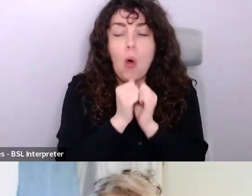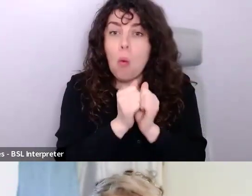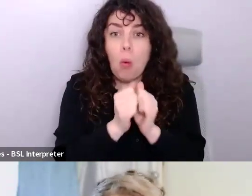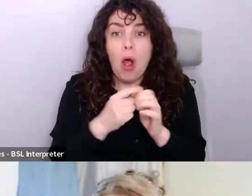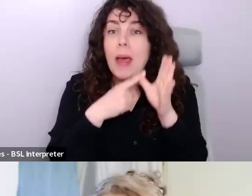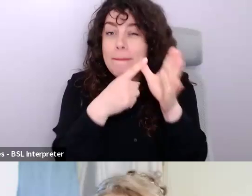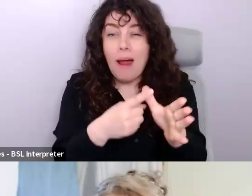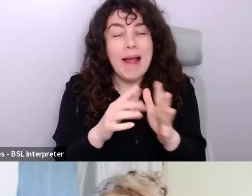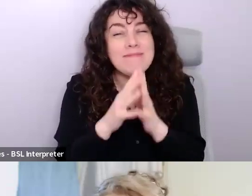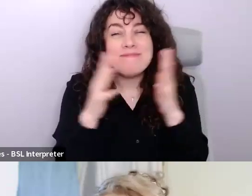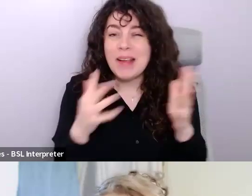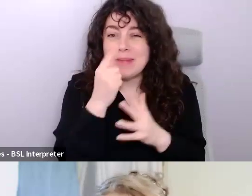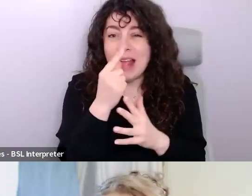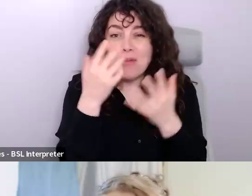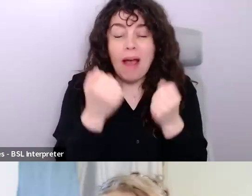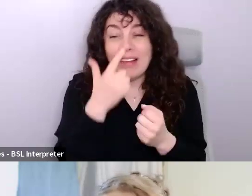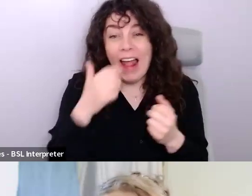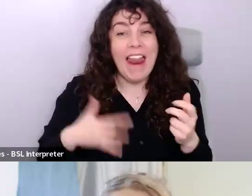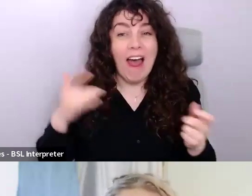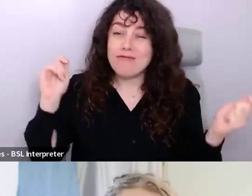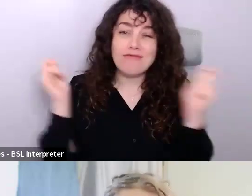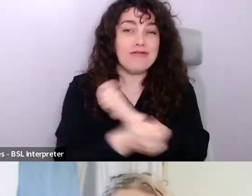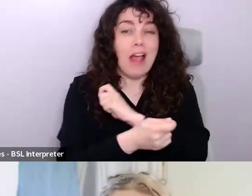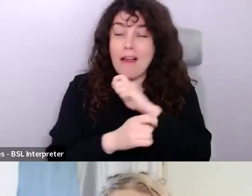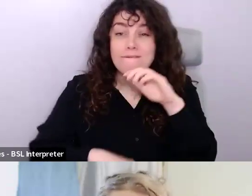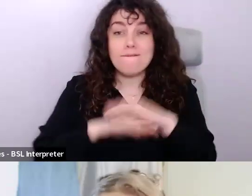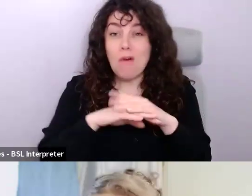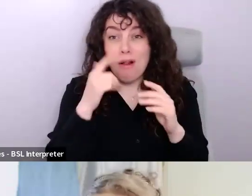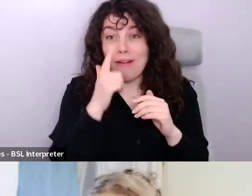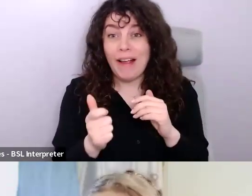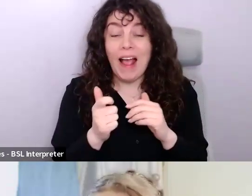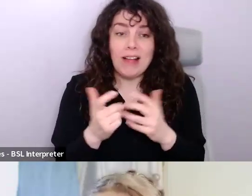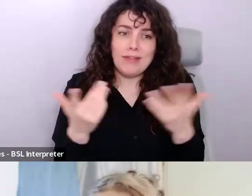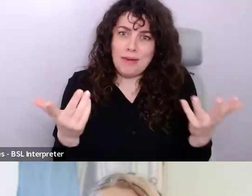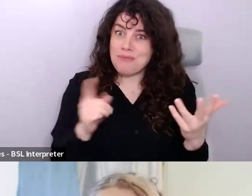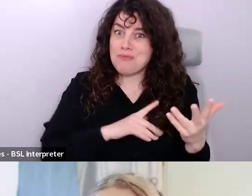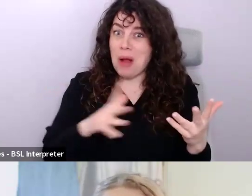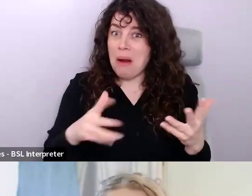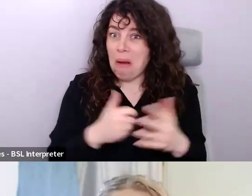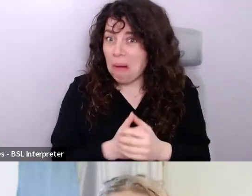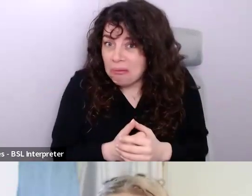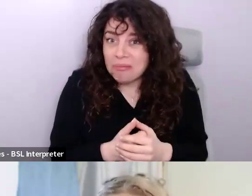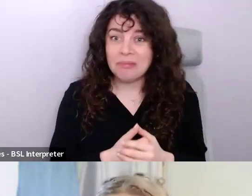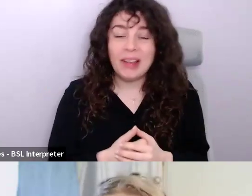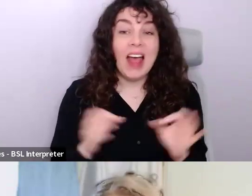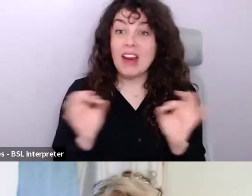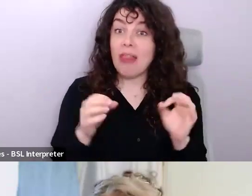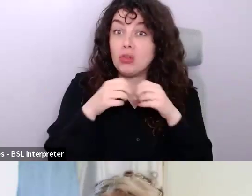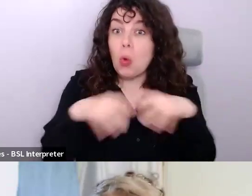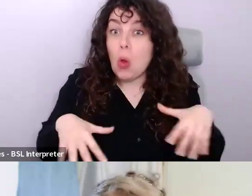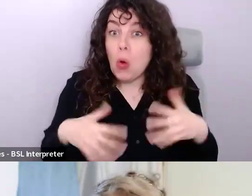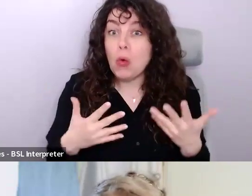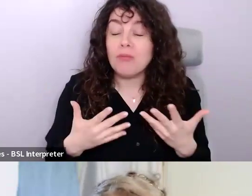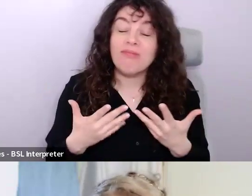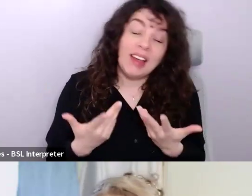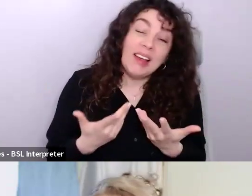potential. It can literally transform your whole life. So what's stopping you from applying? You have nothing to lose except for your